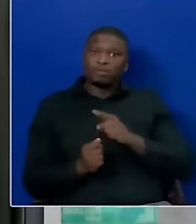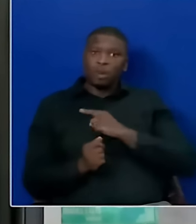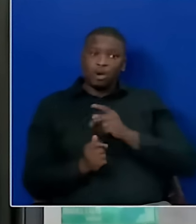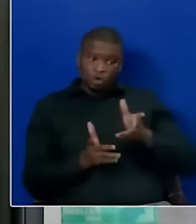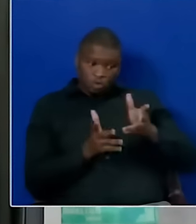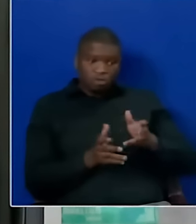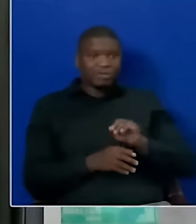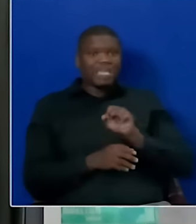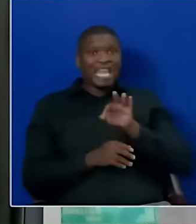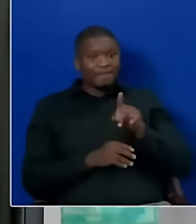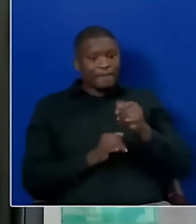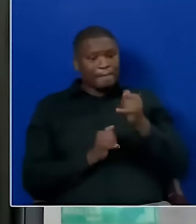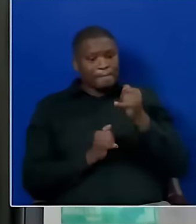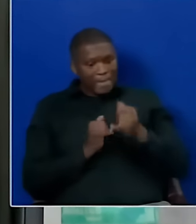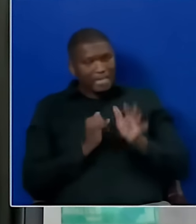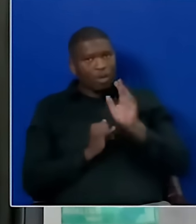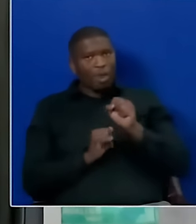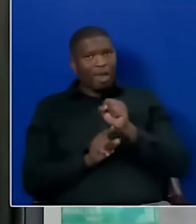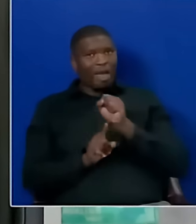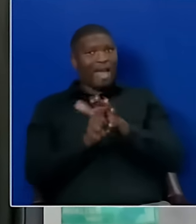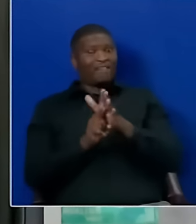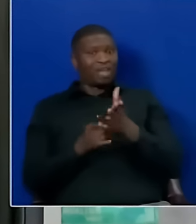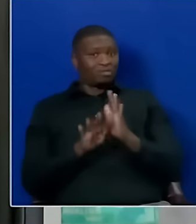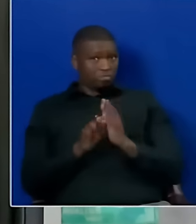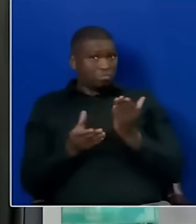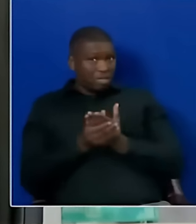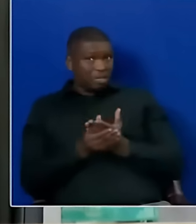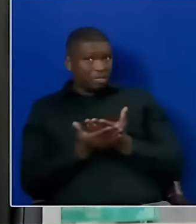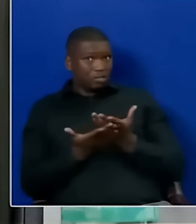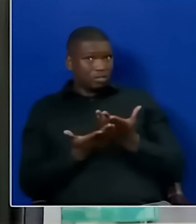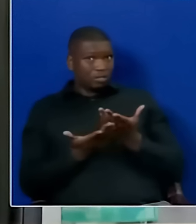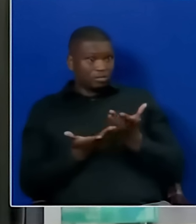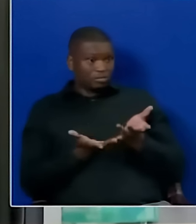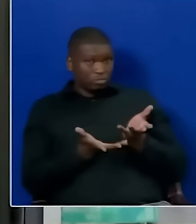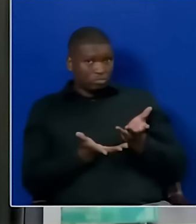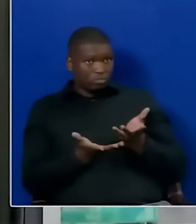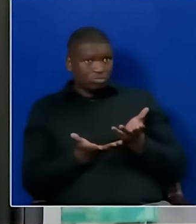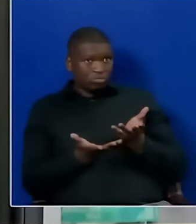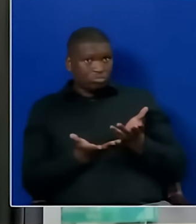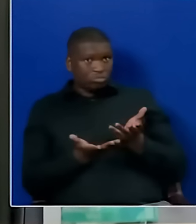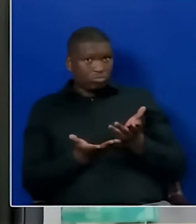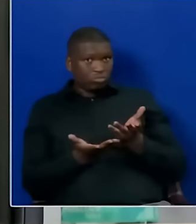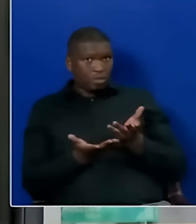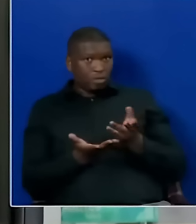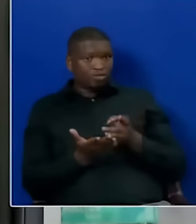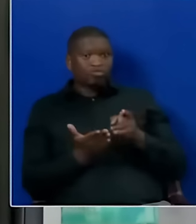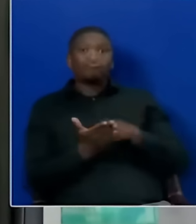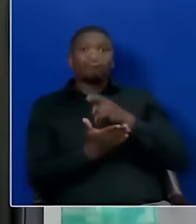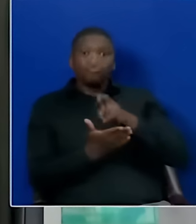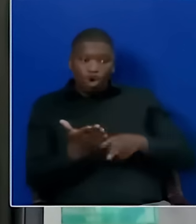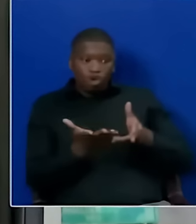case, which in any way it is a wrong case, in that instance,